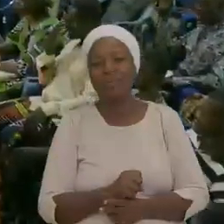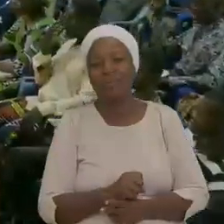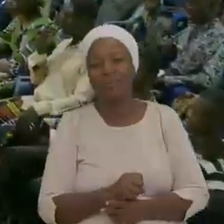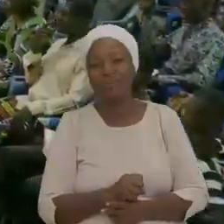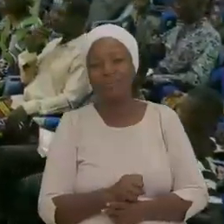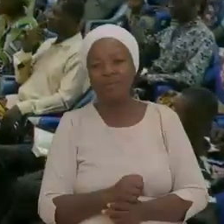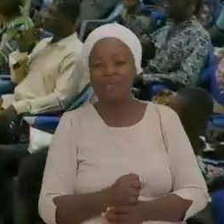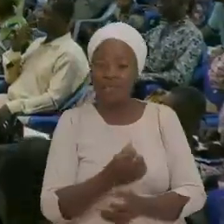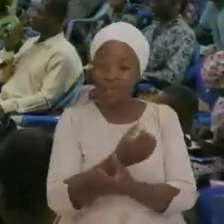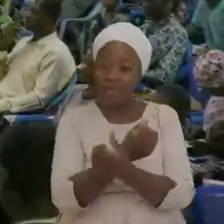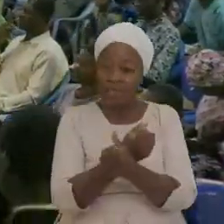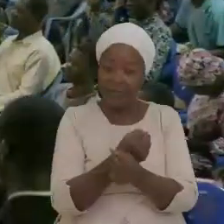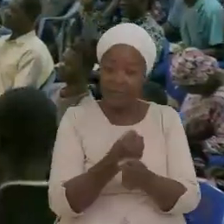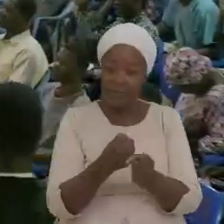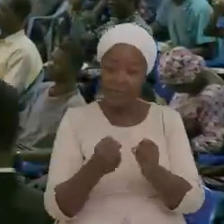Salvation,